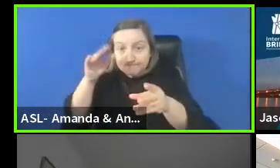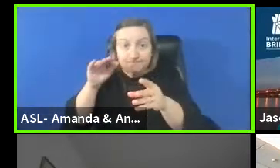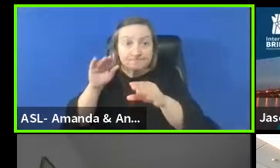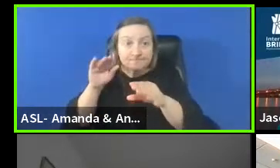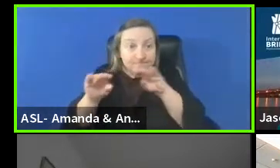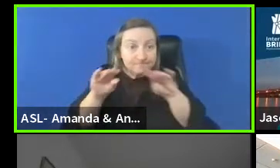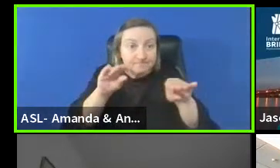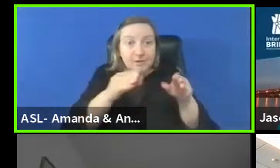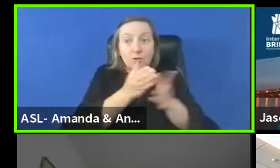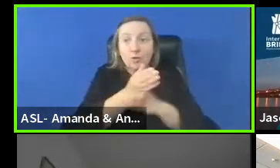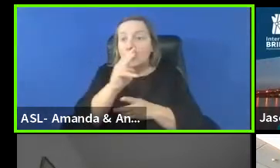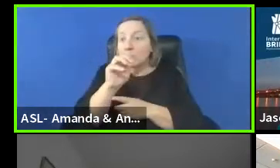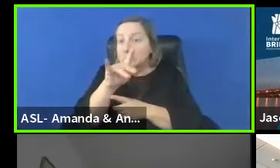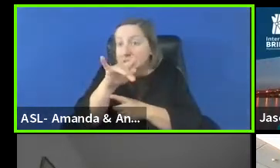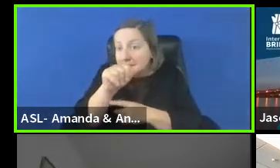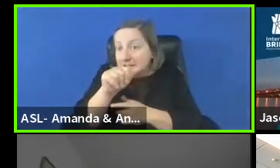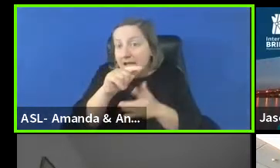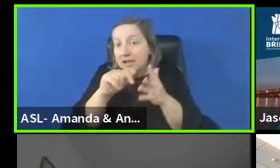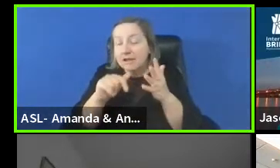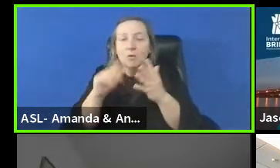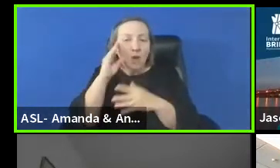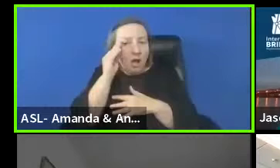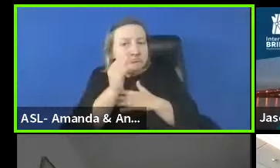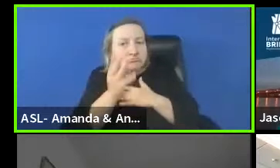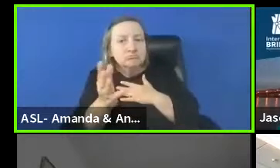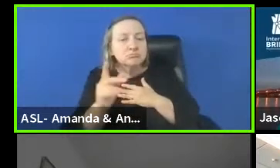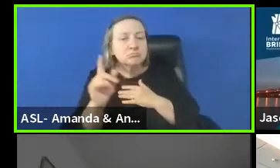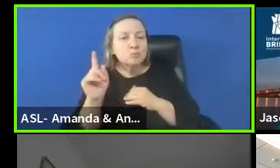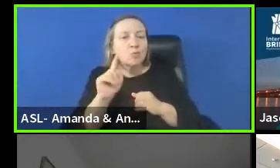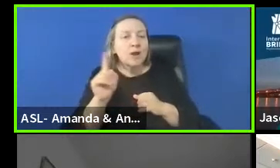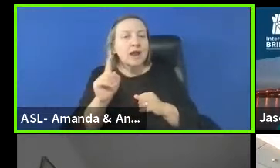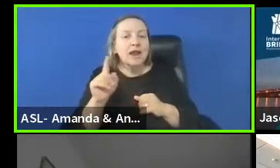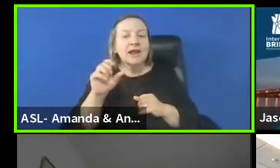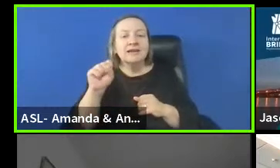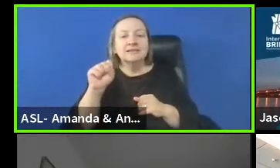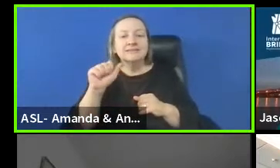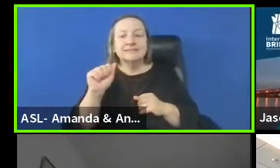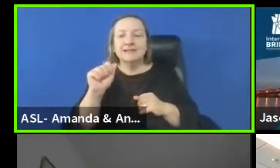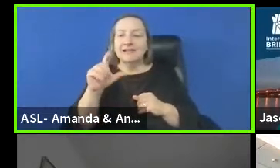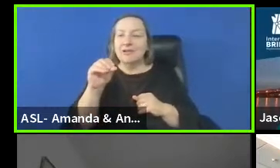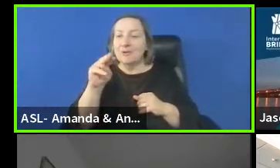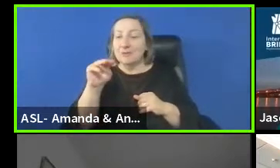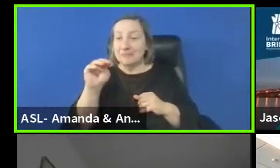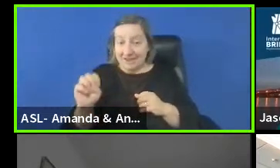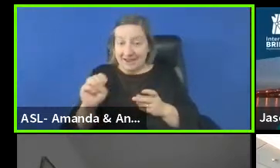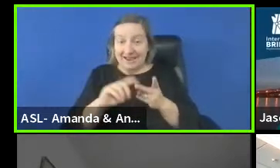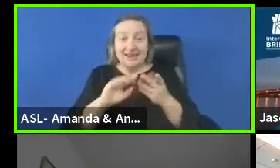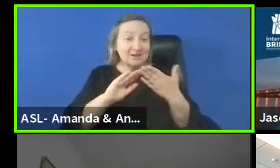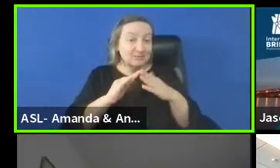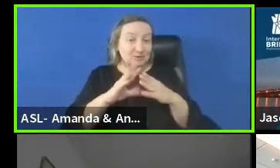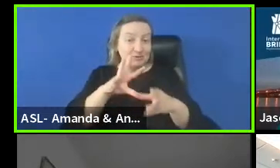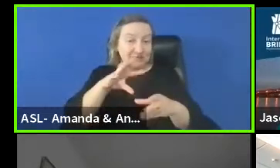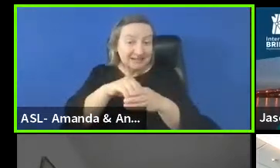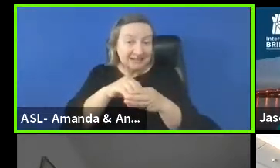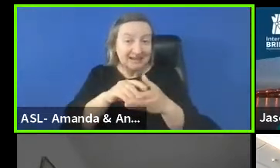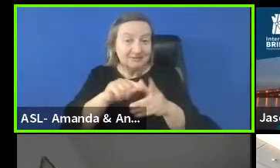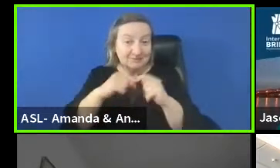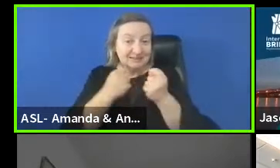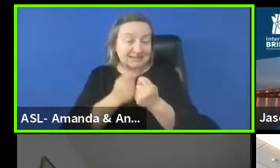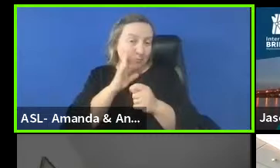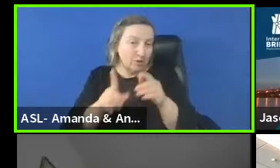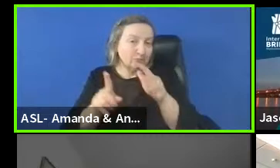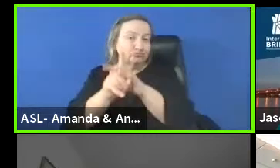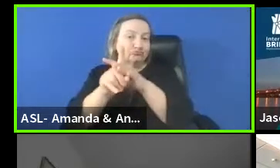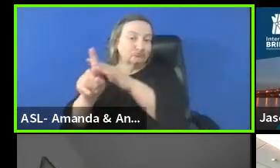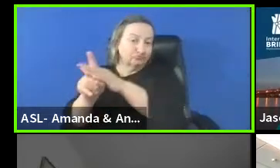media clippings, we can also make sure that you know where Salome and the community engagement team will be, especially